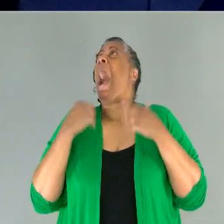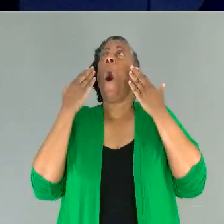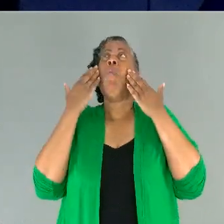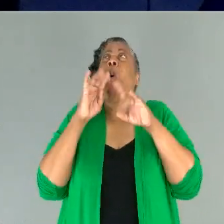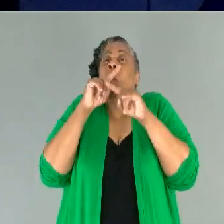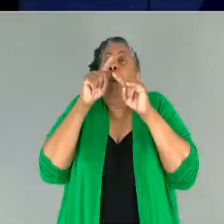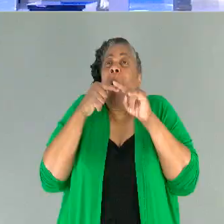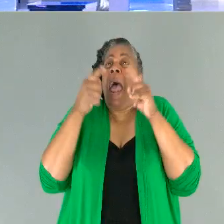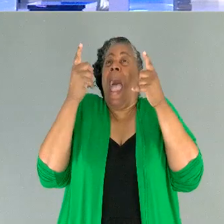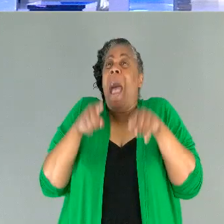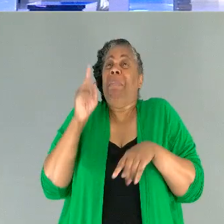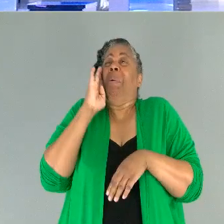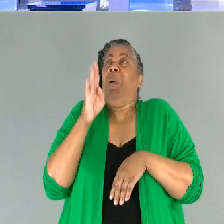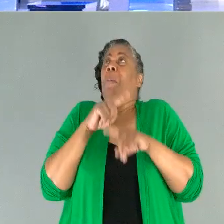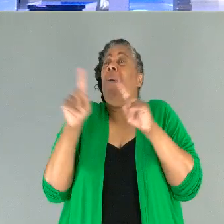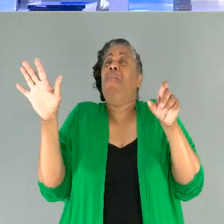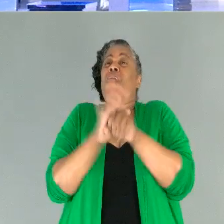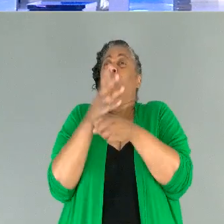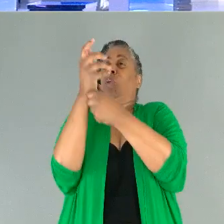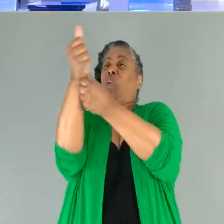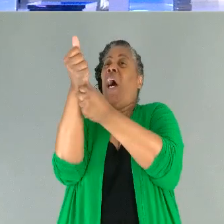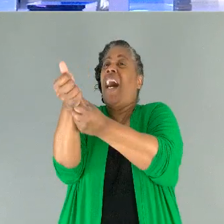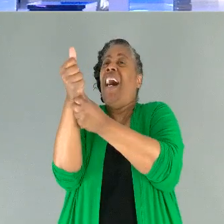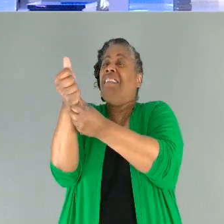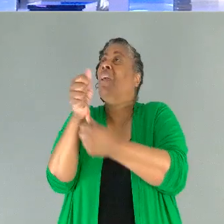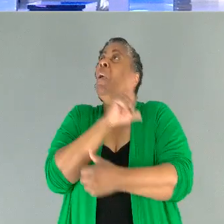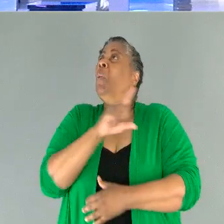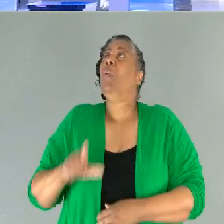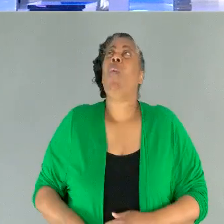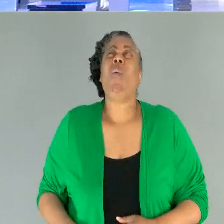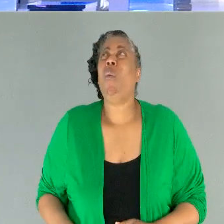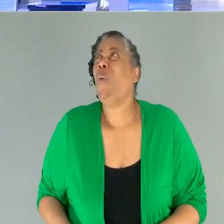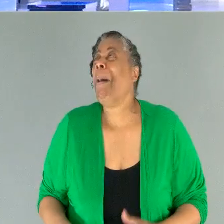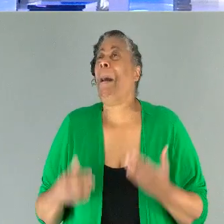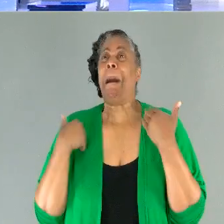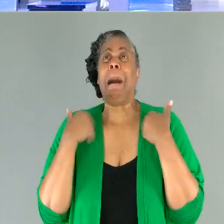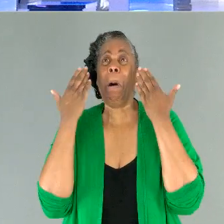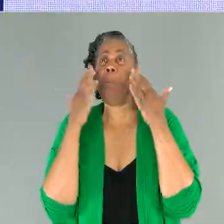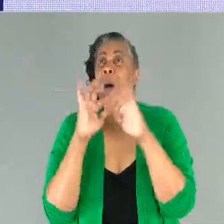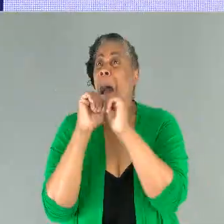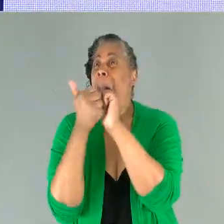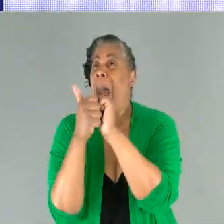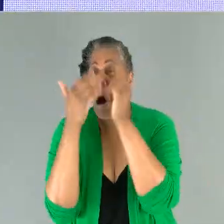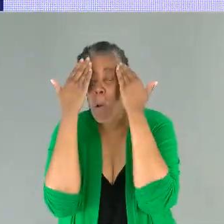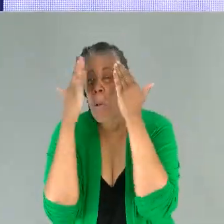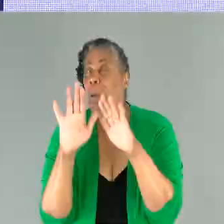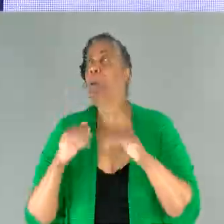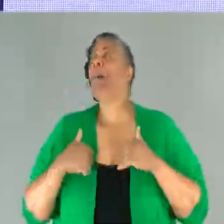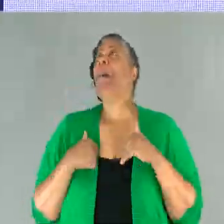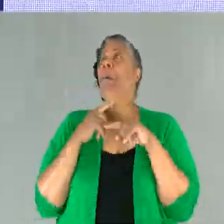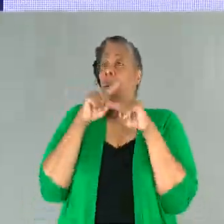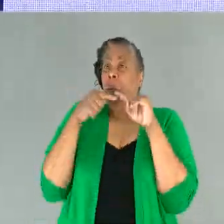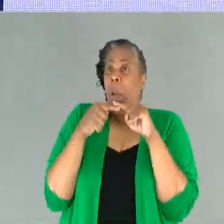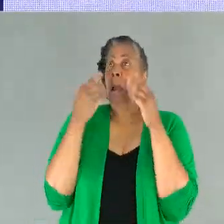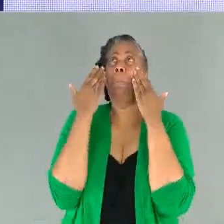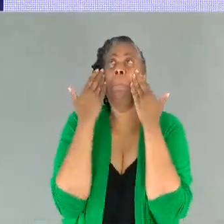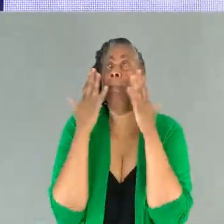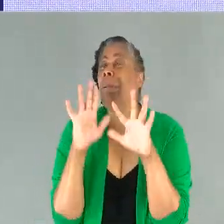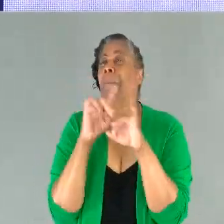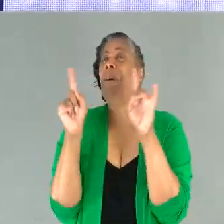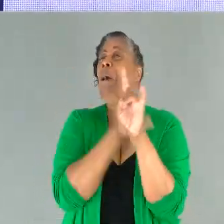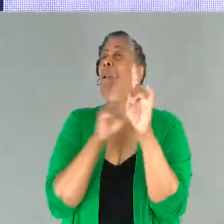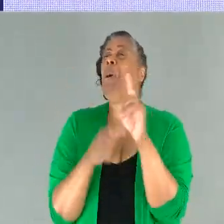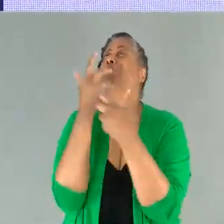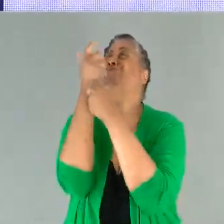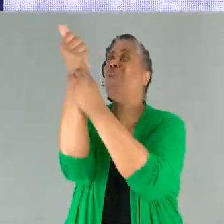to do this, but I trust you. Lord, I don't know how. Lord, I don't know when, but Lord,